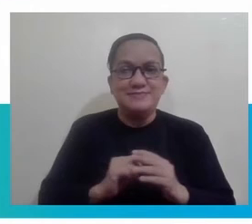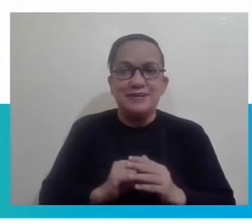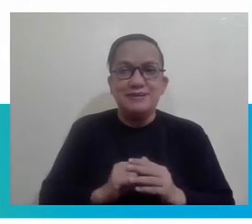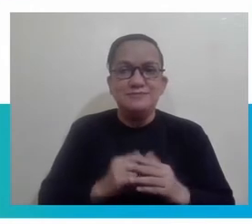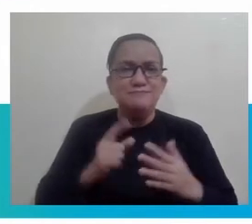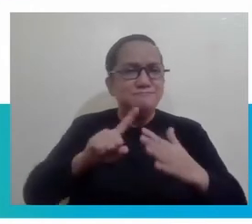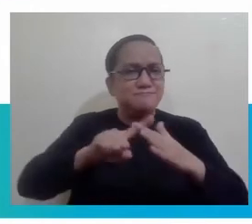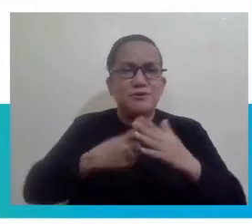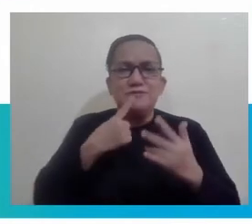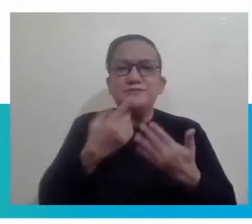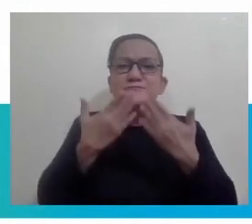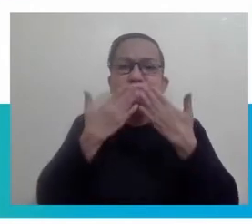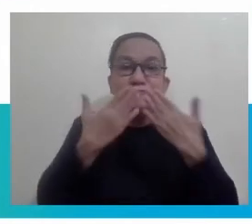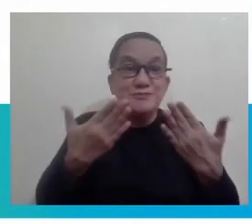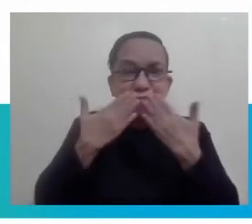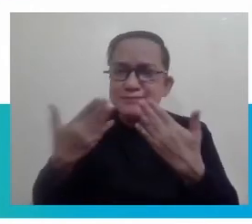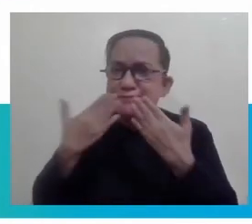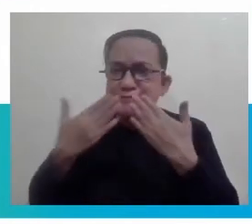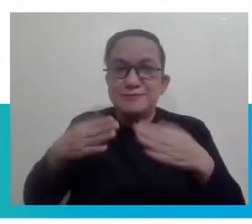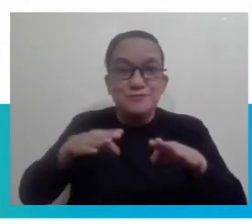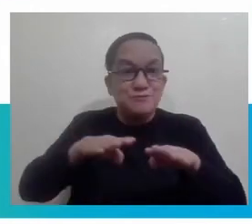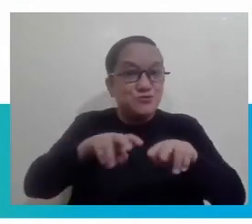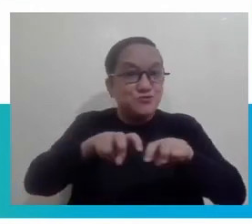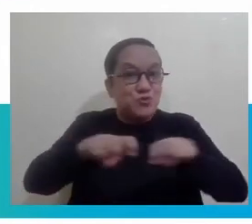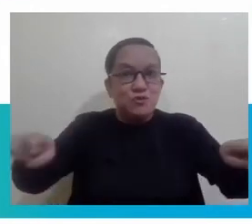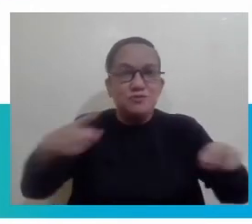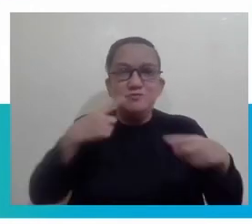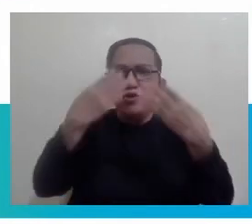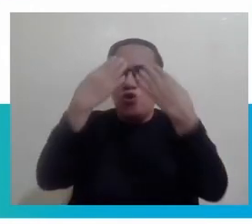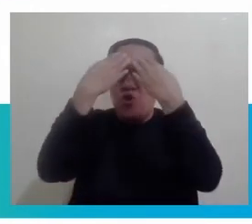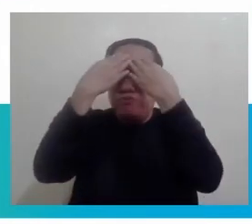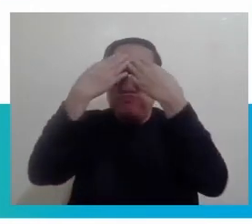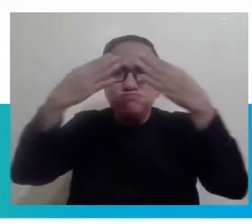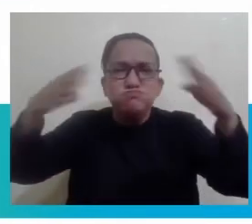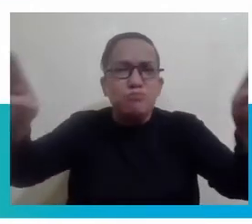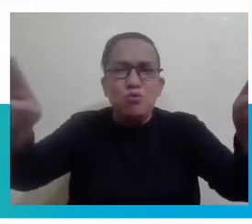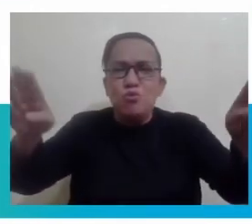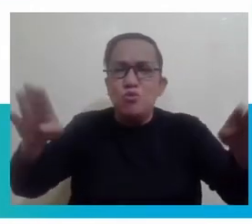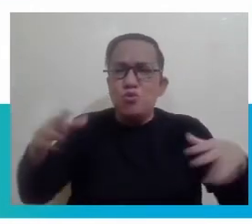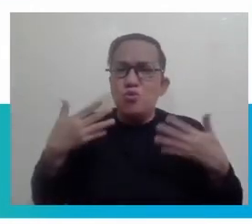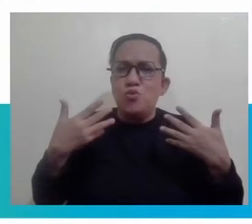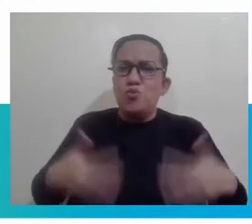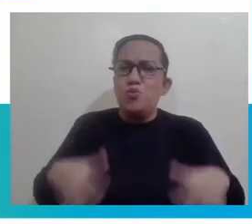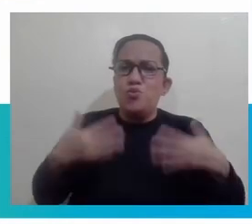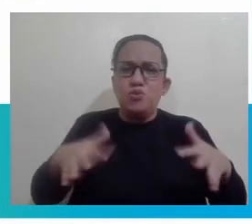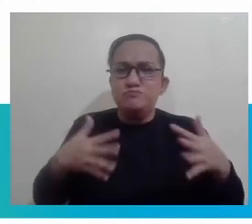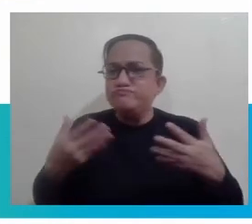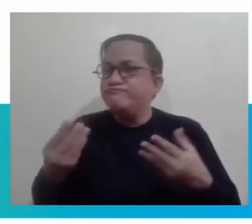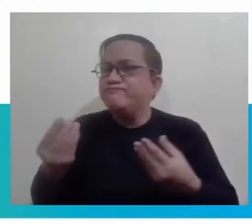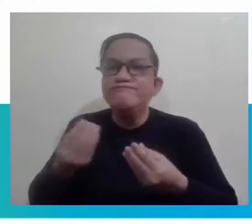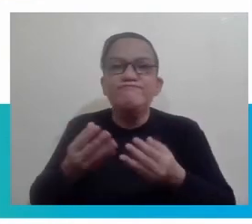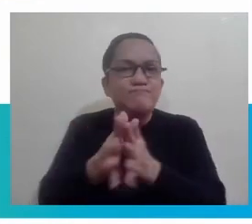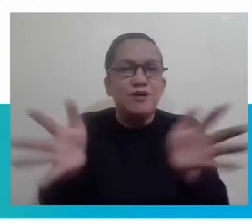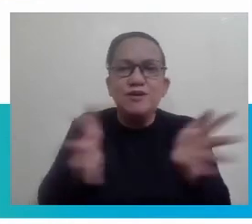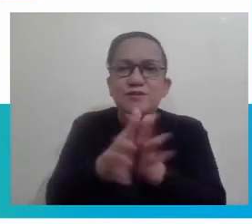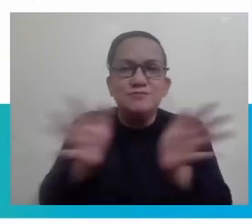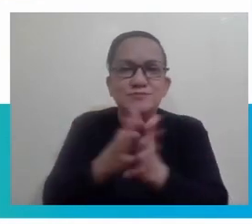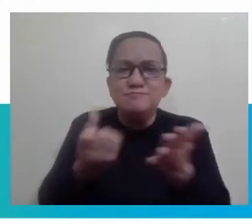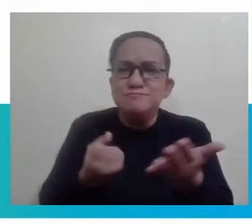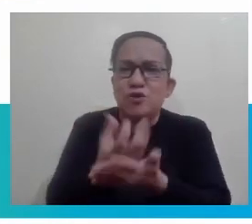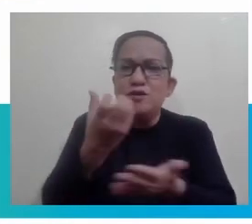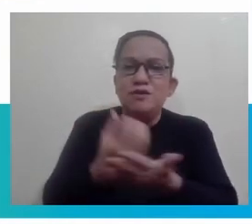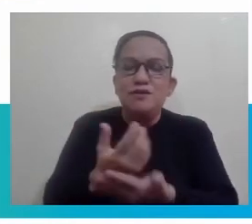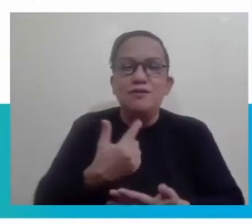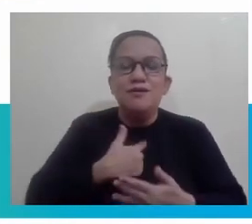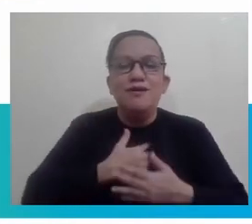open. I just found it a very humbling, but also equally encouraging and inspiring to listen to